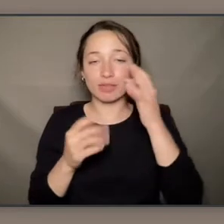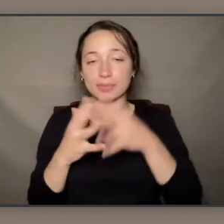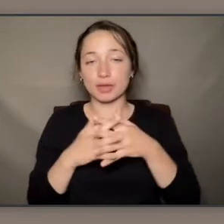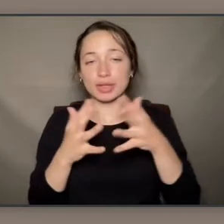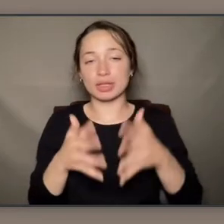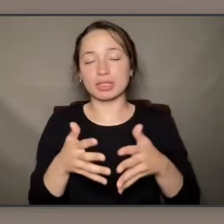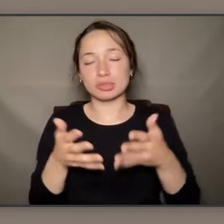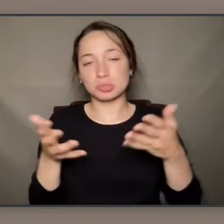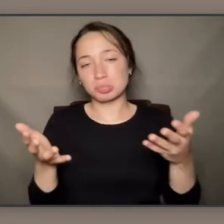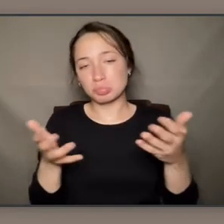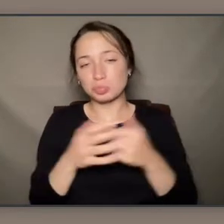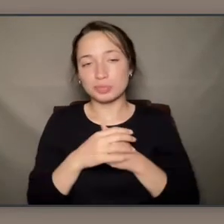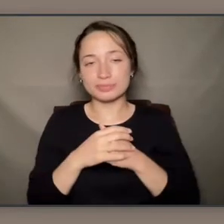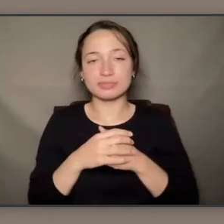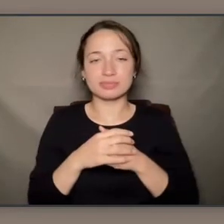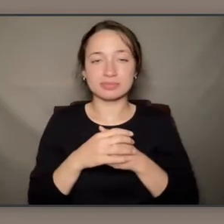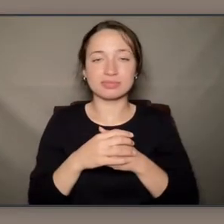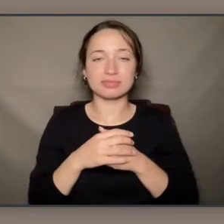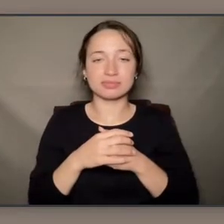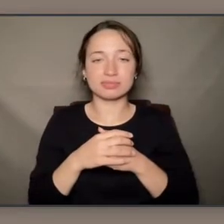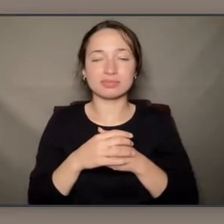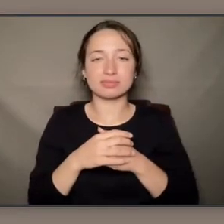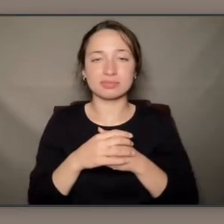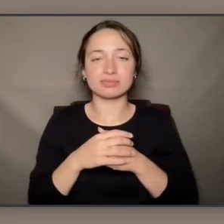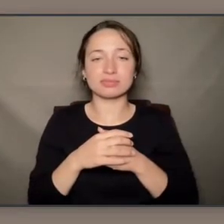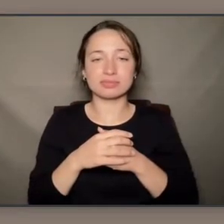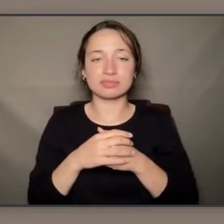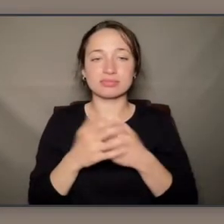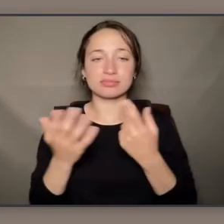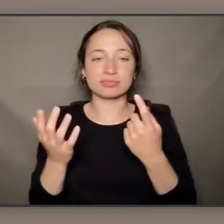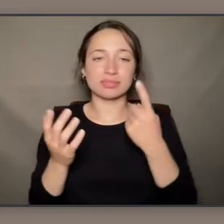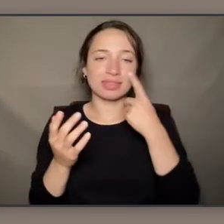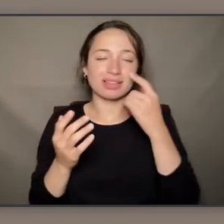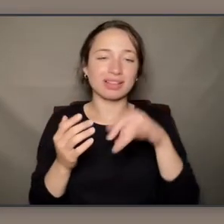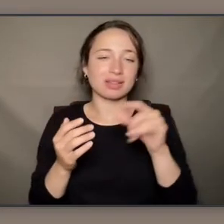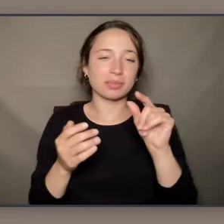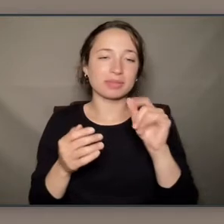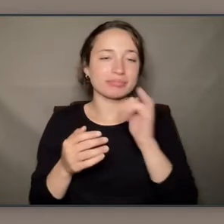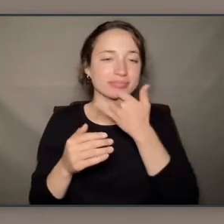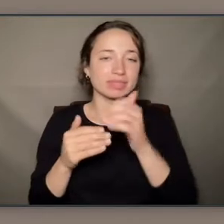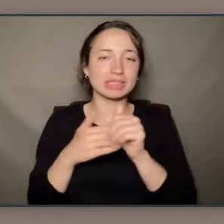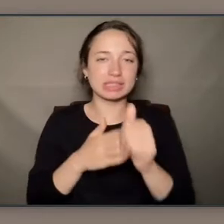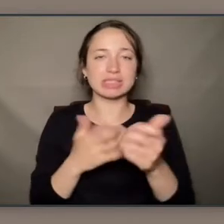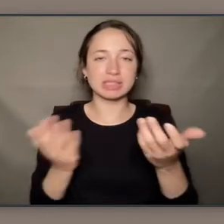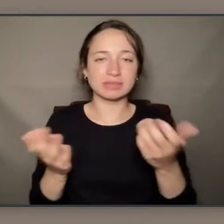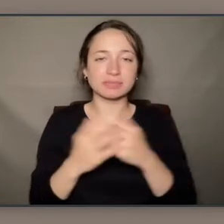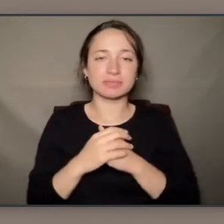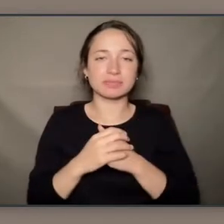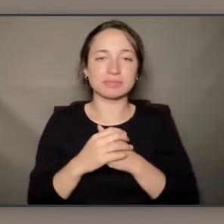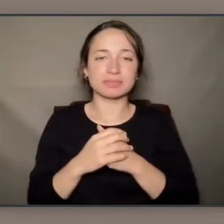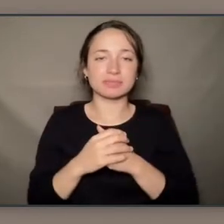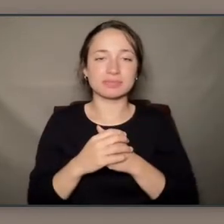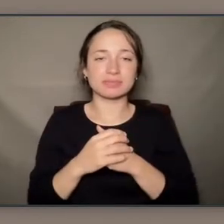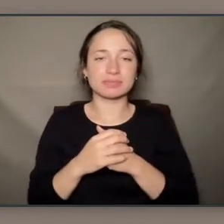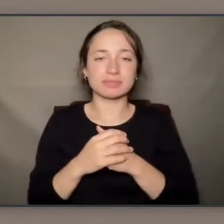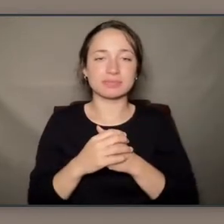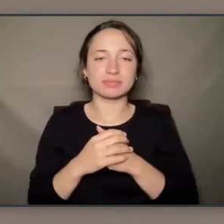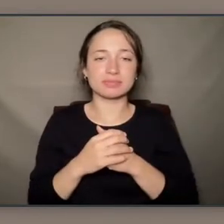I don't particularly care for the term Native American. I think that it's misleading.